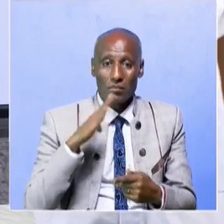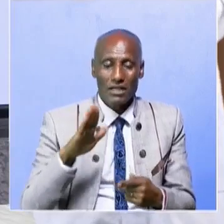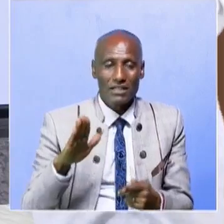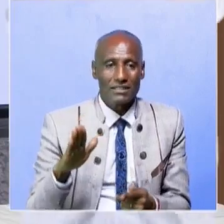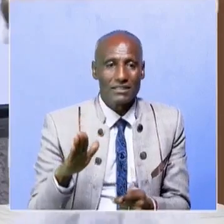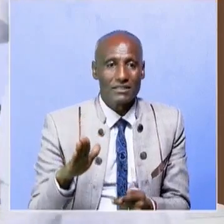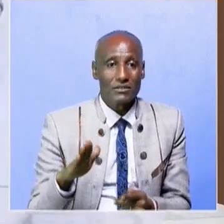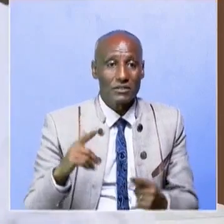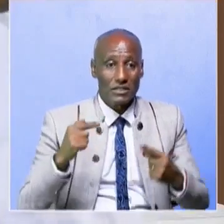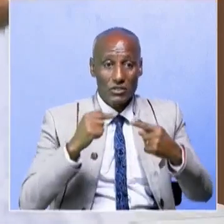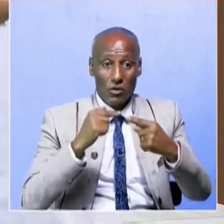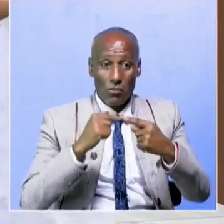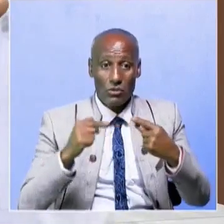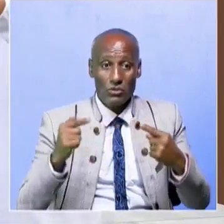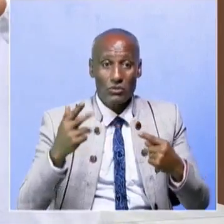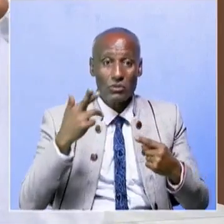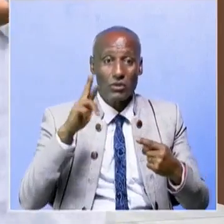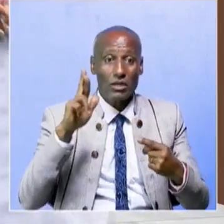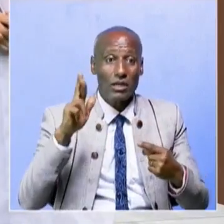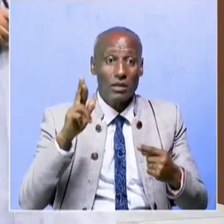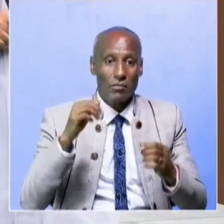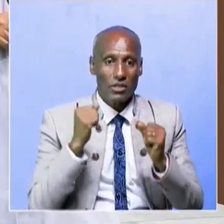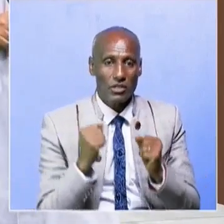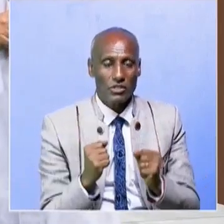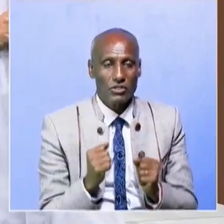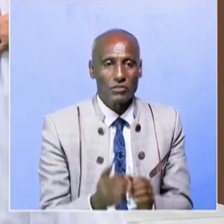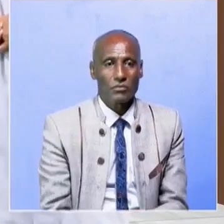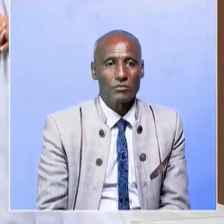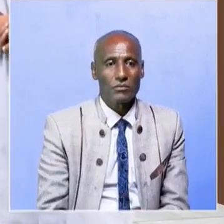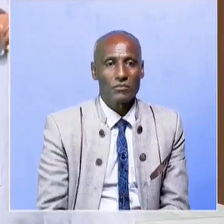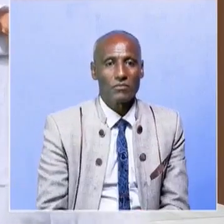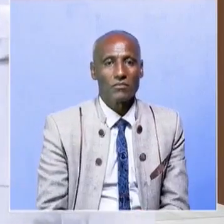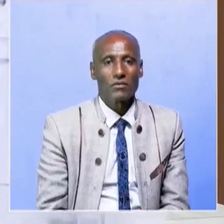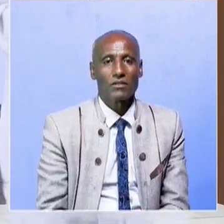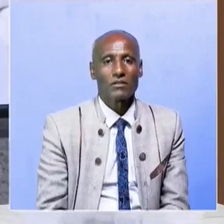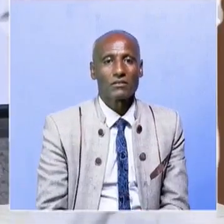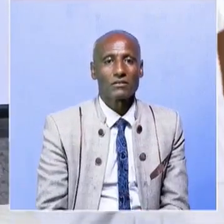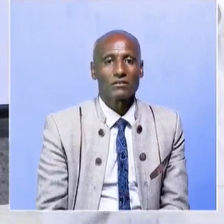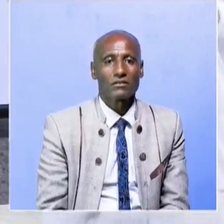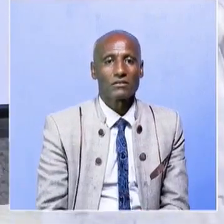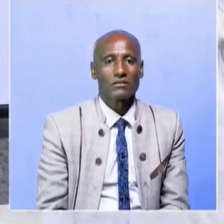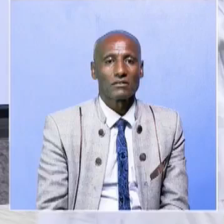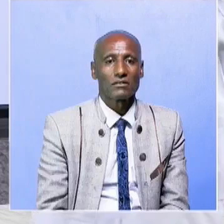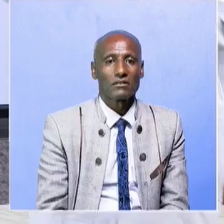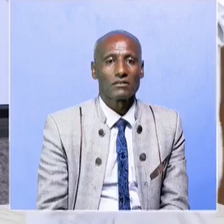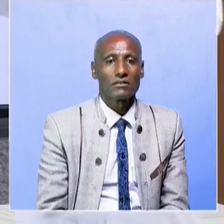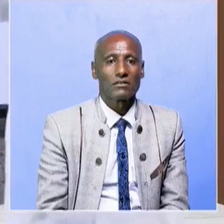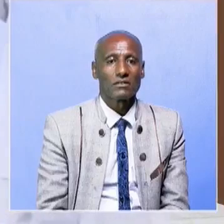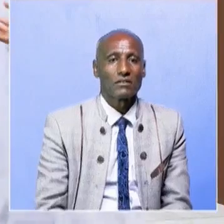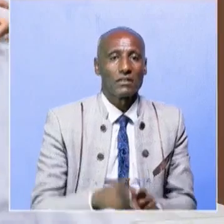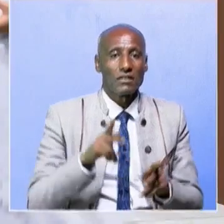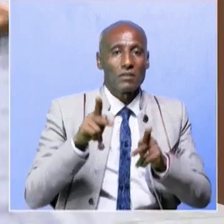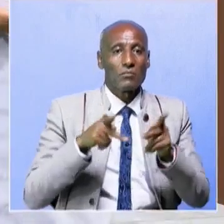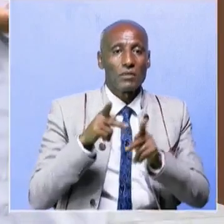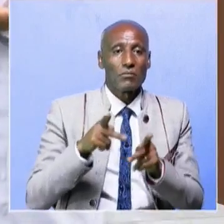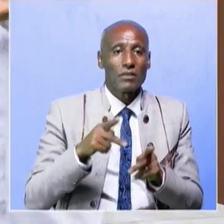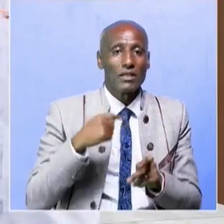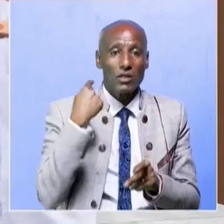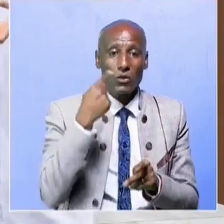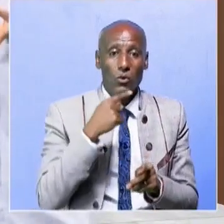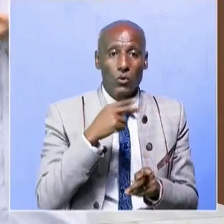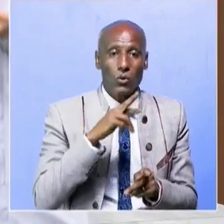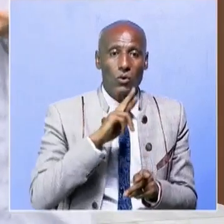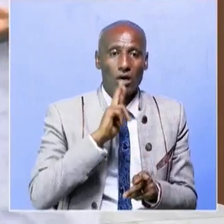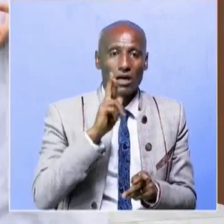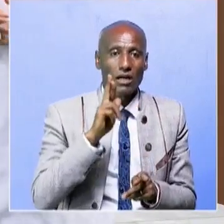making something go bad. So contaminating, usually people who are, let's say, in the